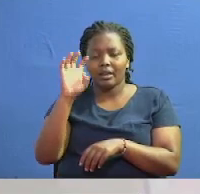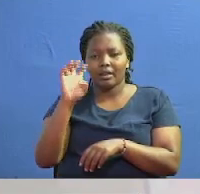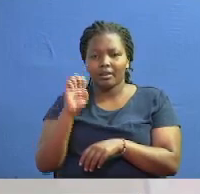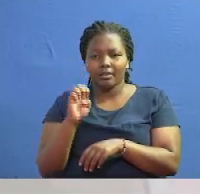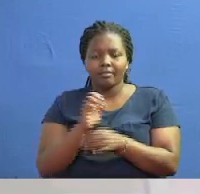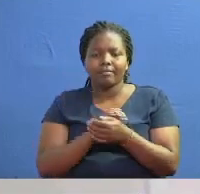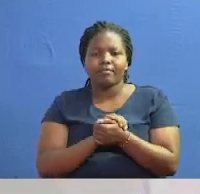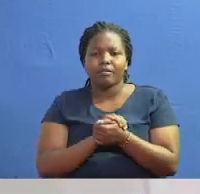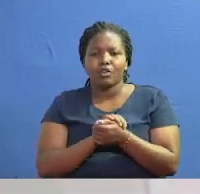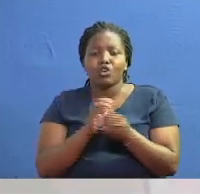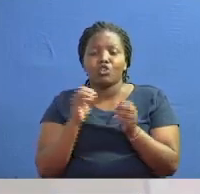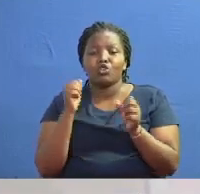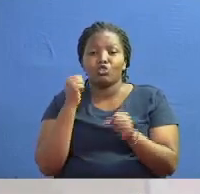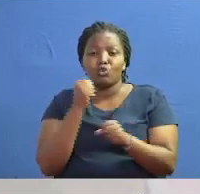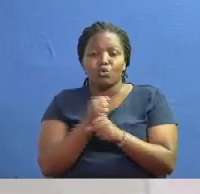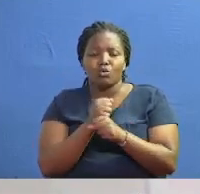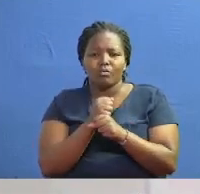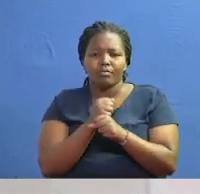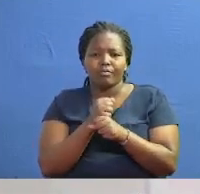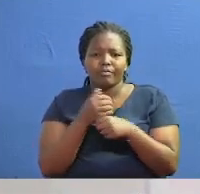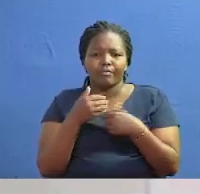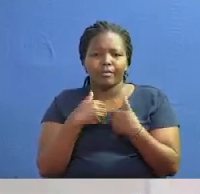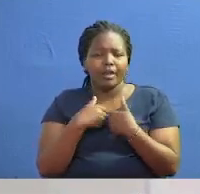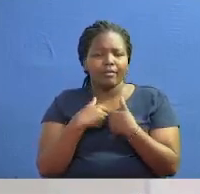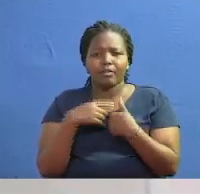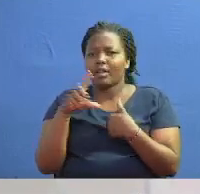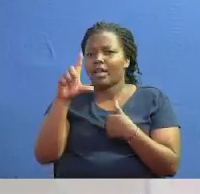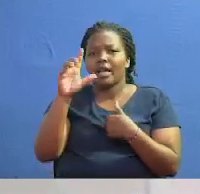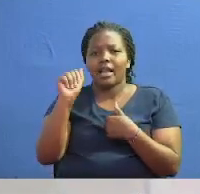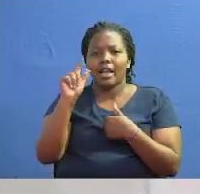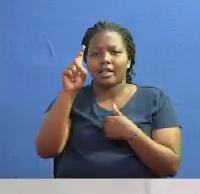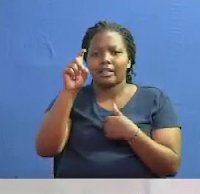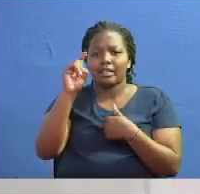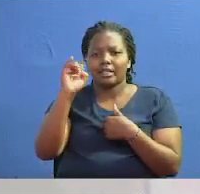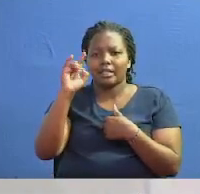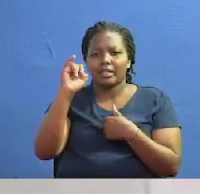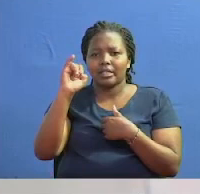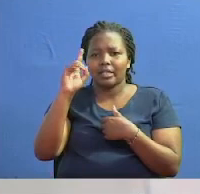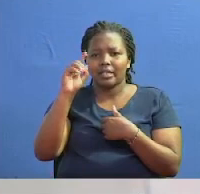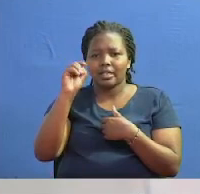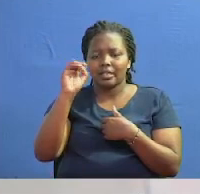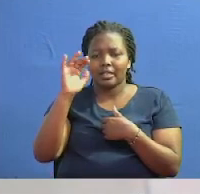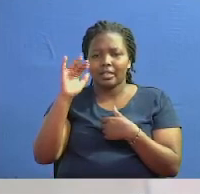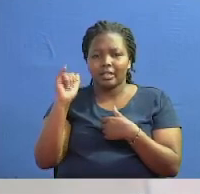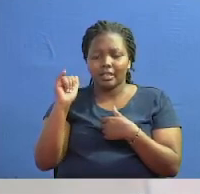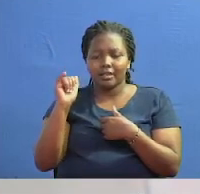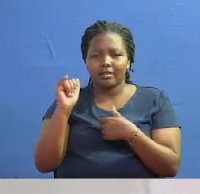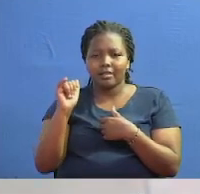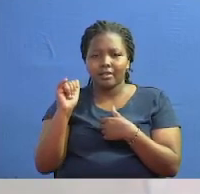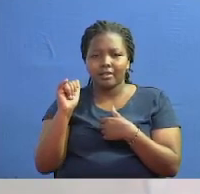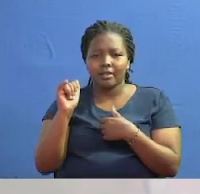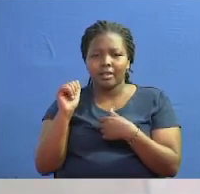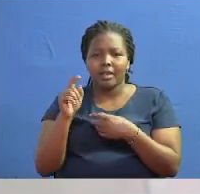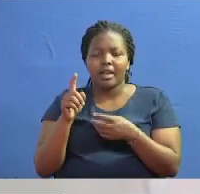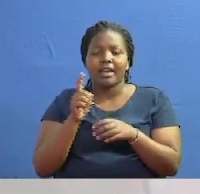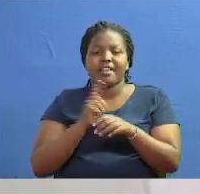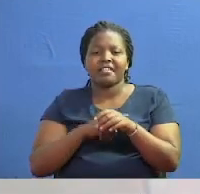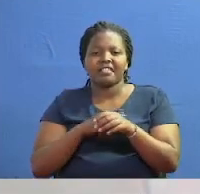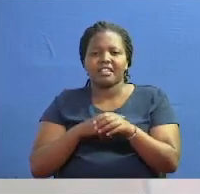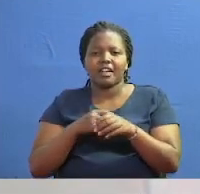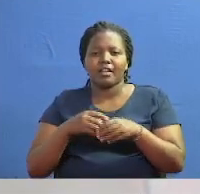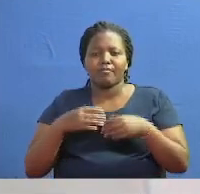this point to maybe lack of laxity as far as the uptake of vaccine is concerned in these